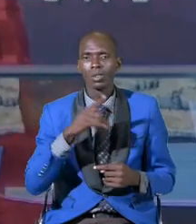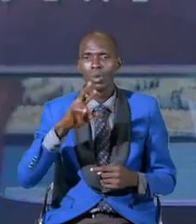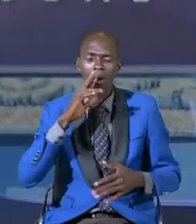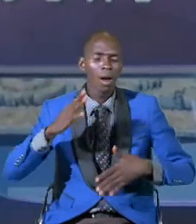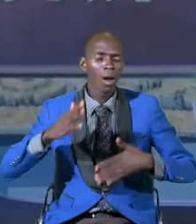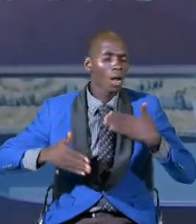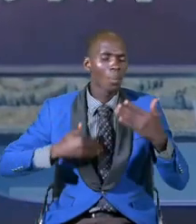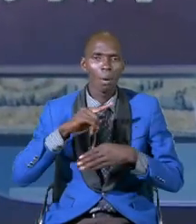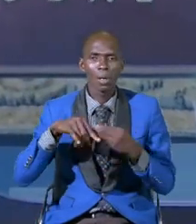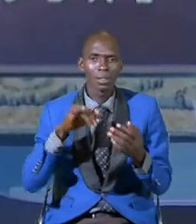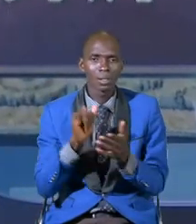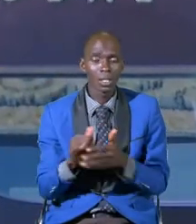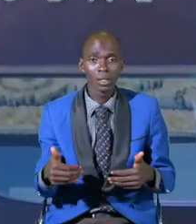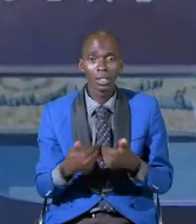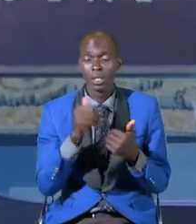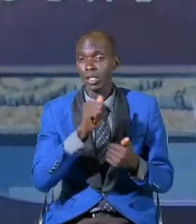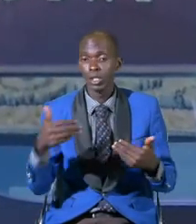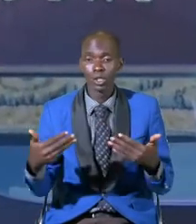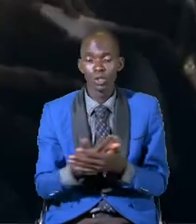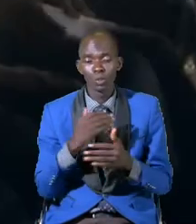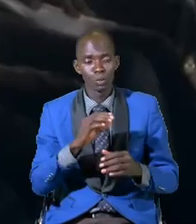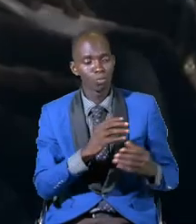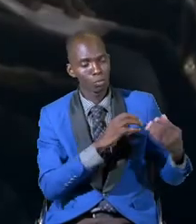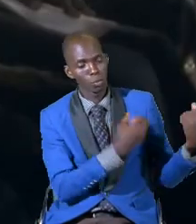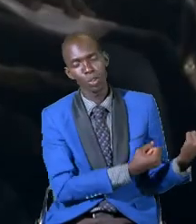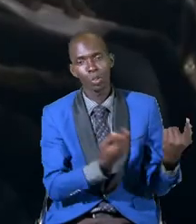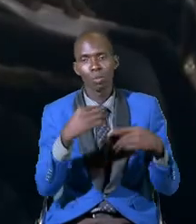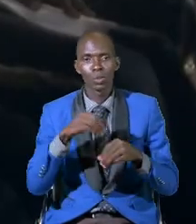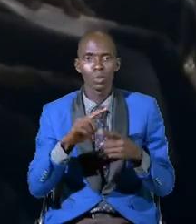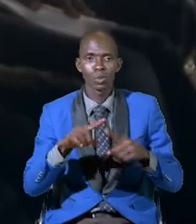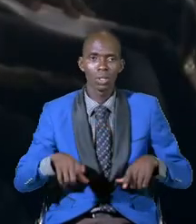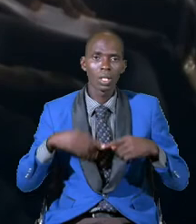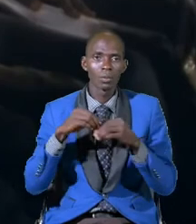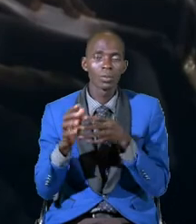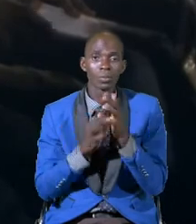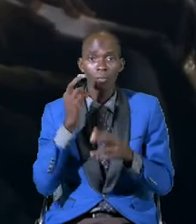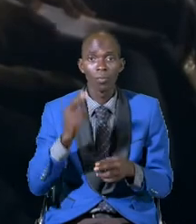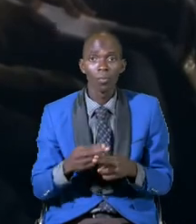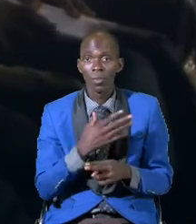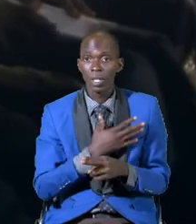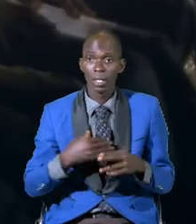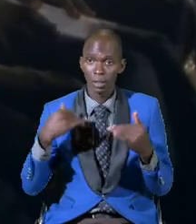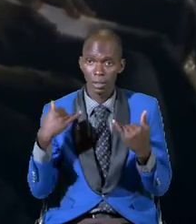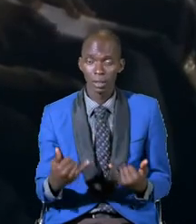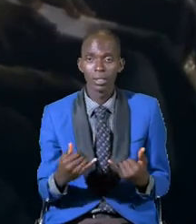new courage comes into your life in Jesus' name. And